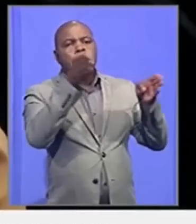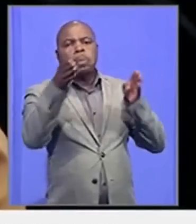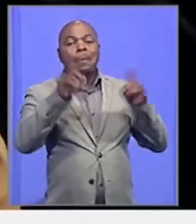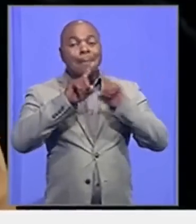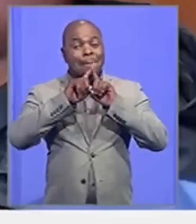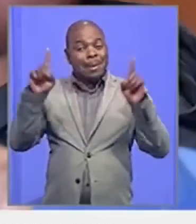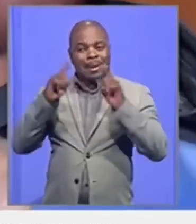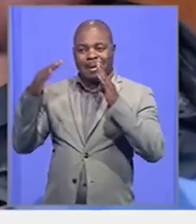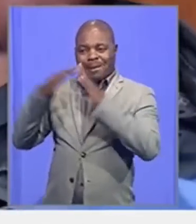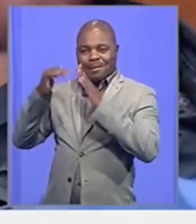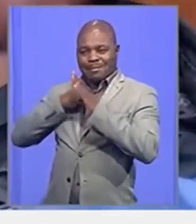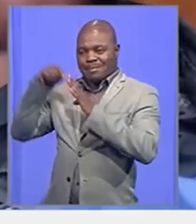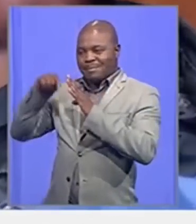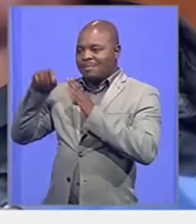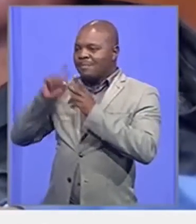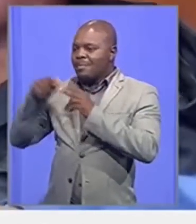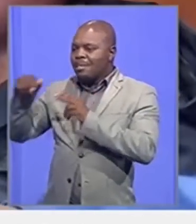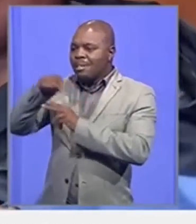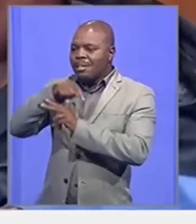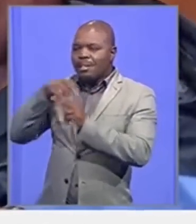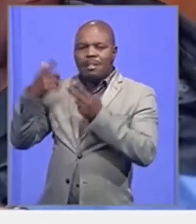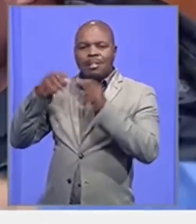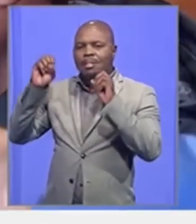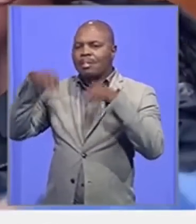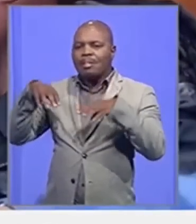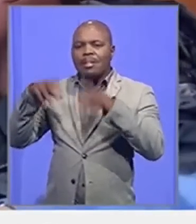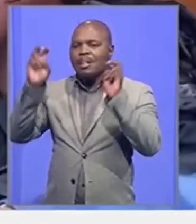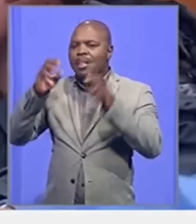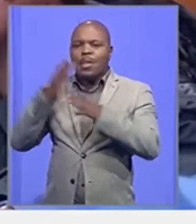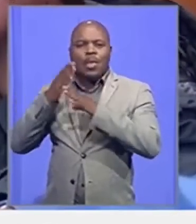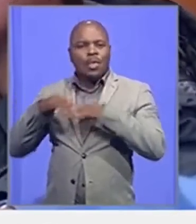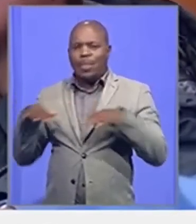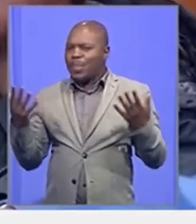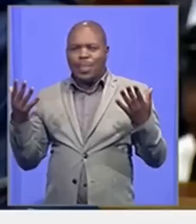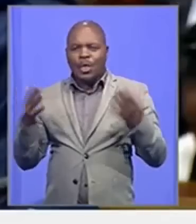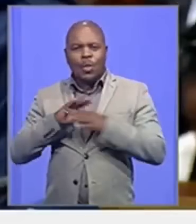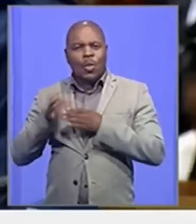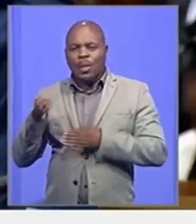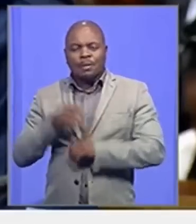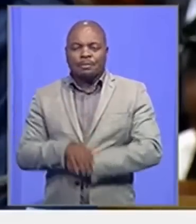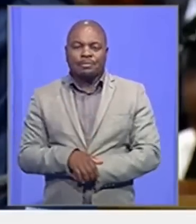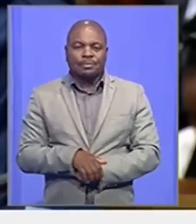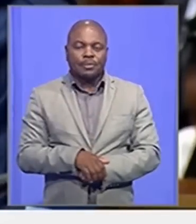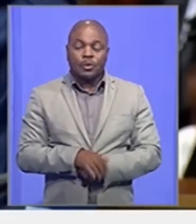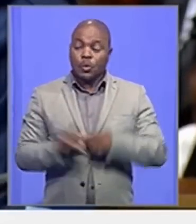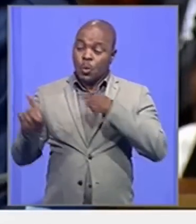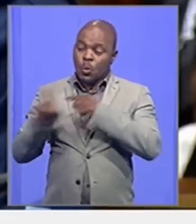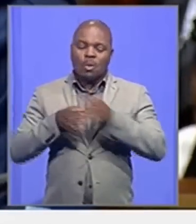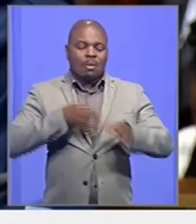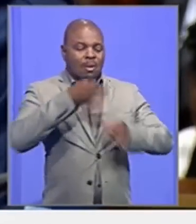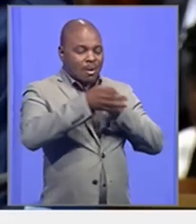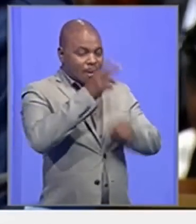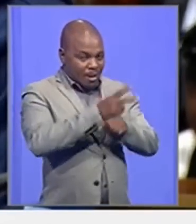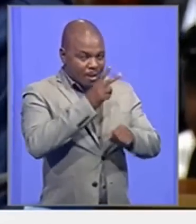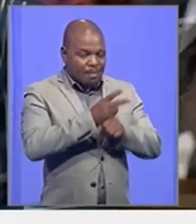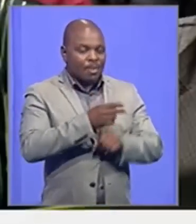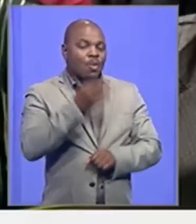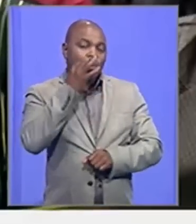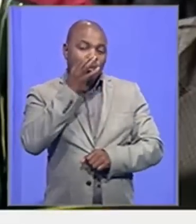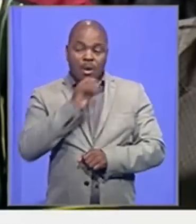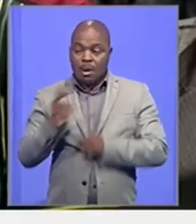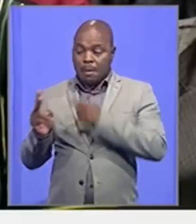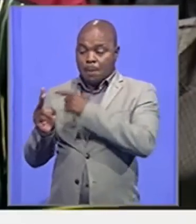in the house and everywhere the electricity was not working, was not functioning, was not there. Ntokoto o boleletse gape kgotlatshekelo gore ene